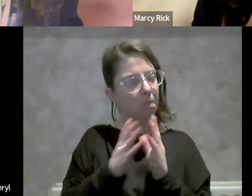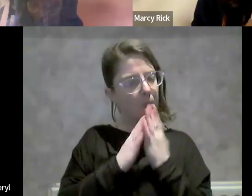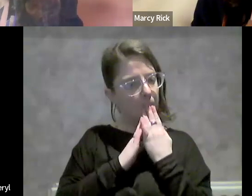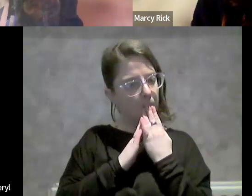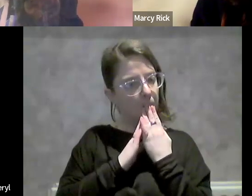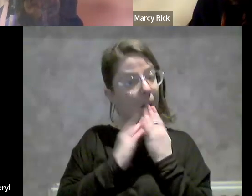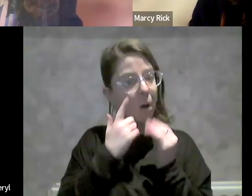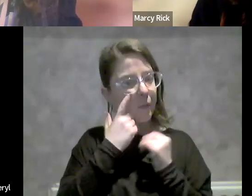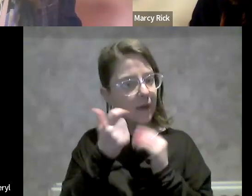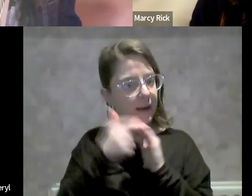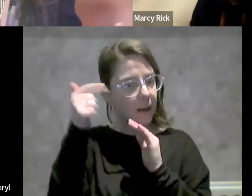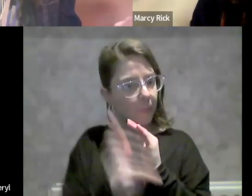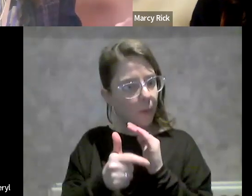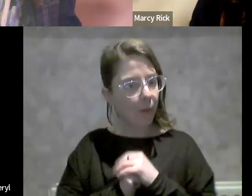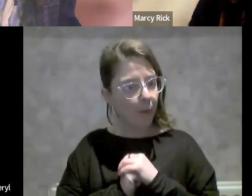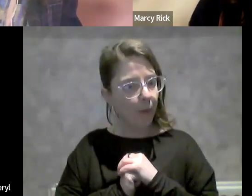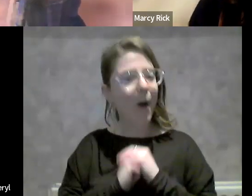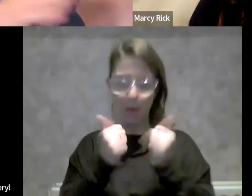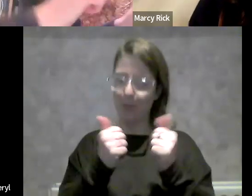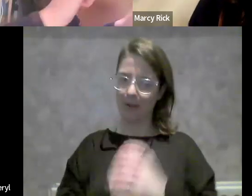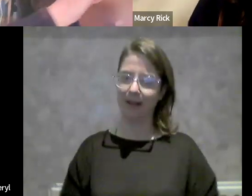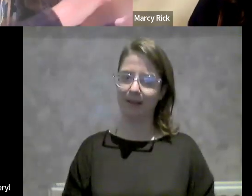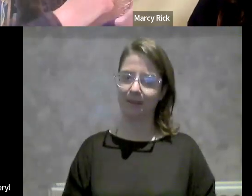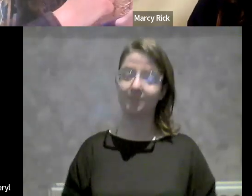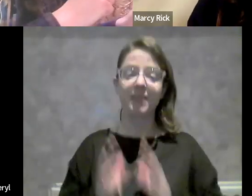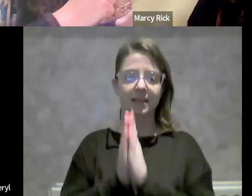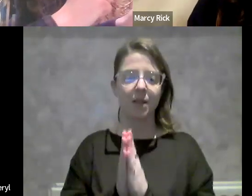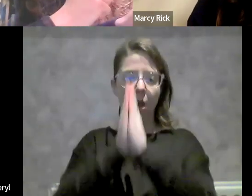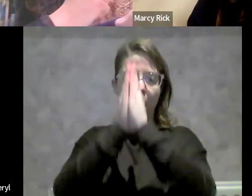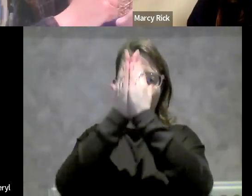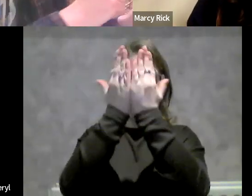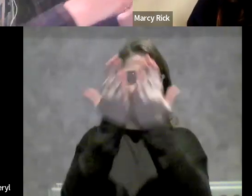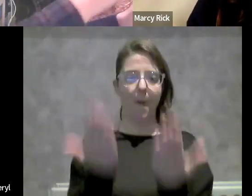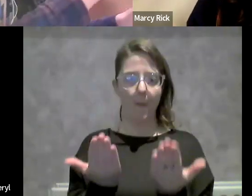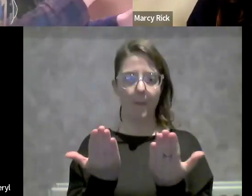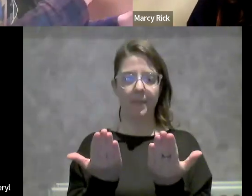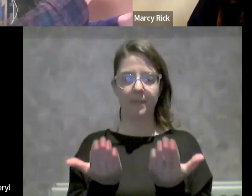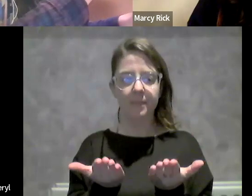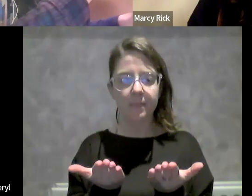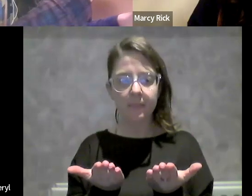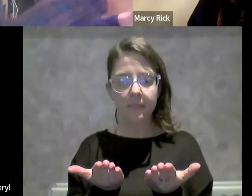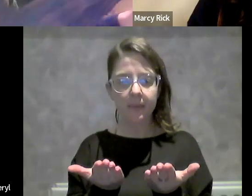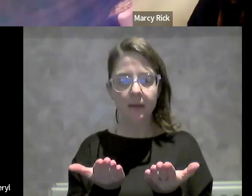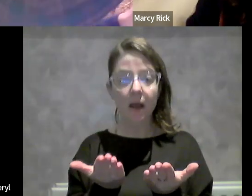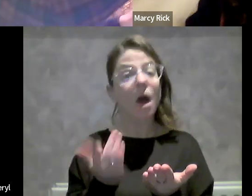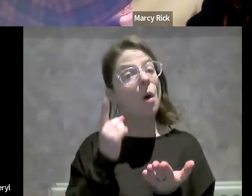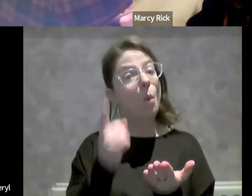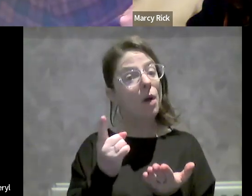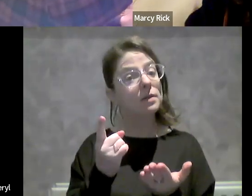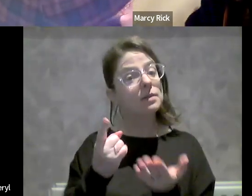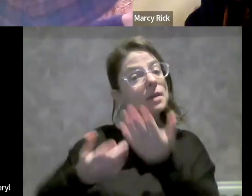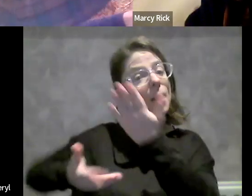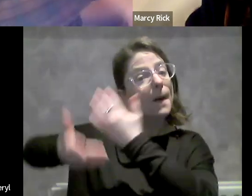Shall we find out more? Okay, let's open up the book and say, once